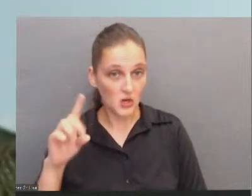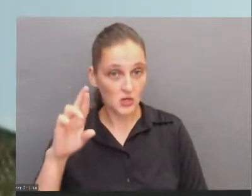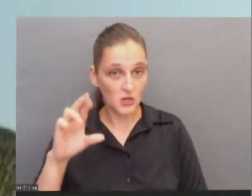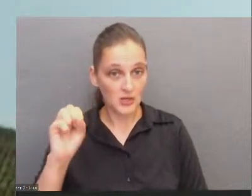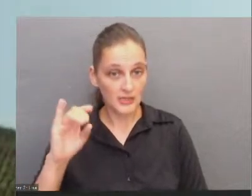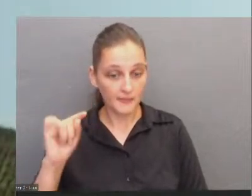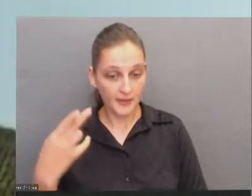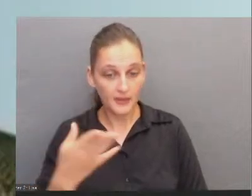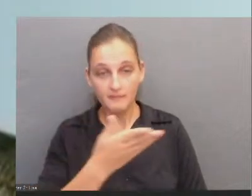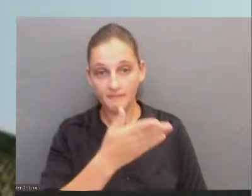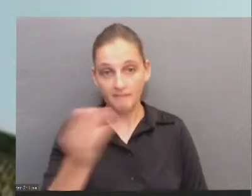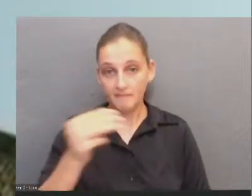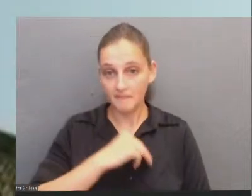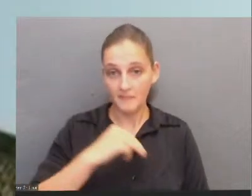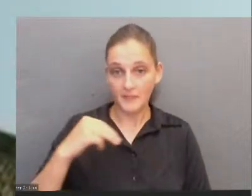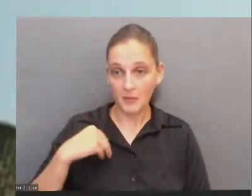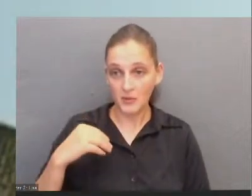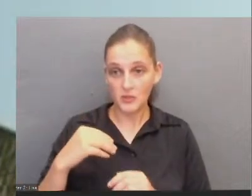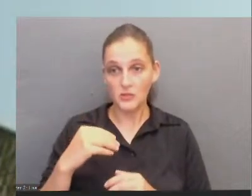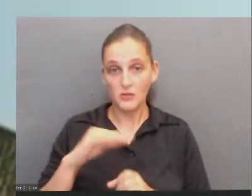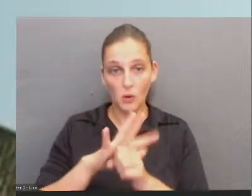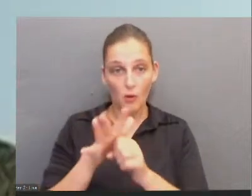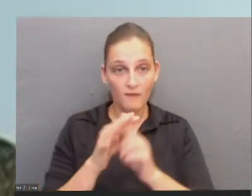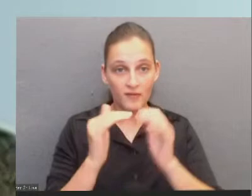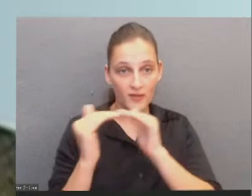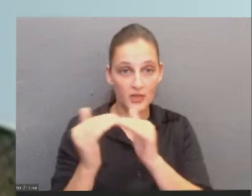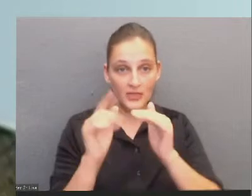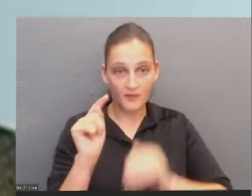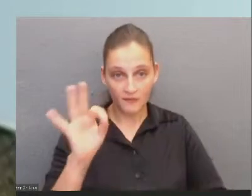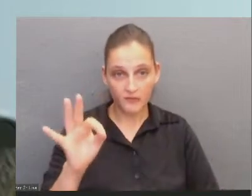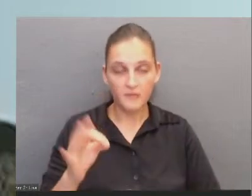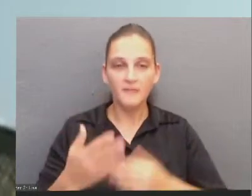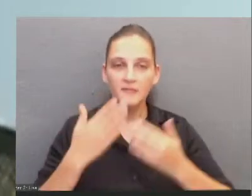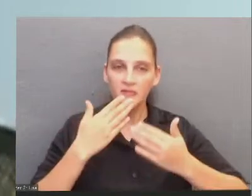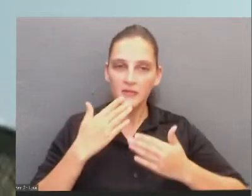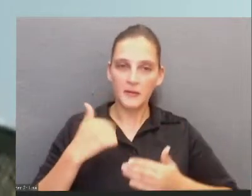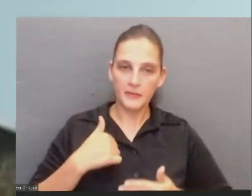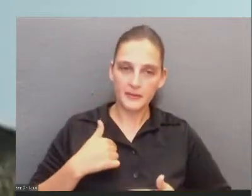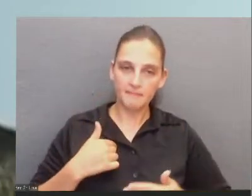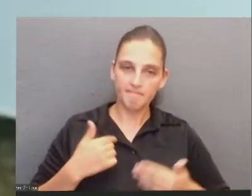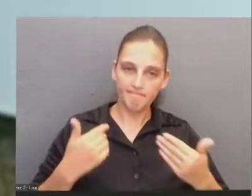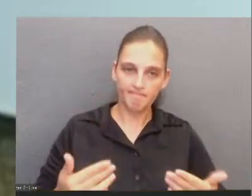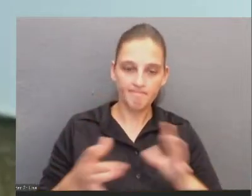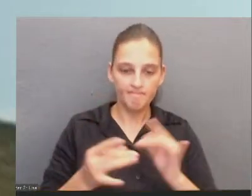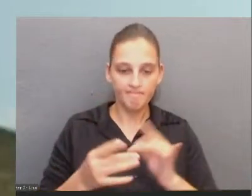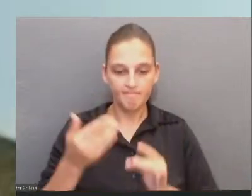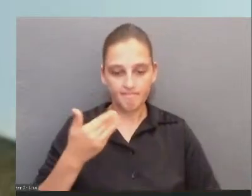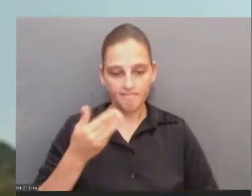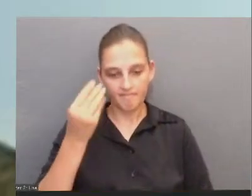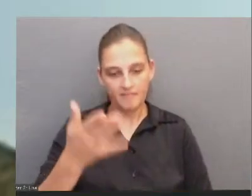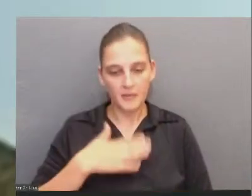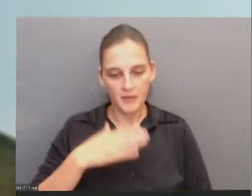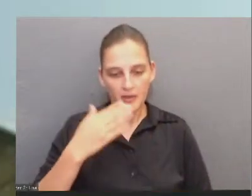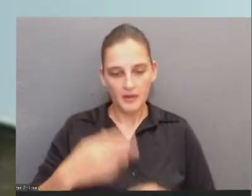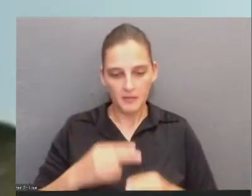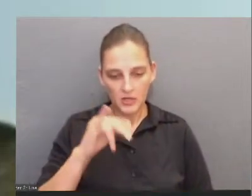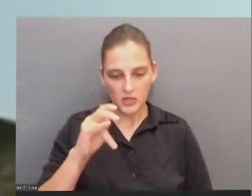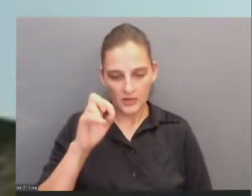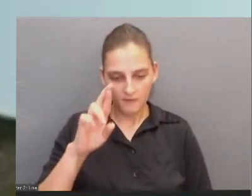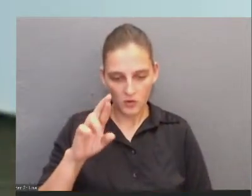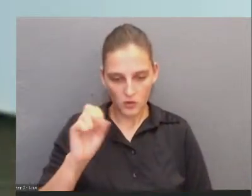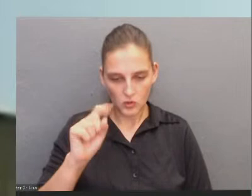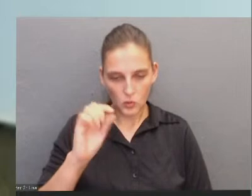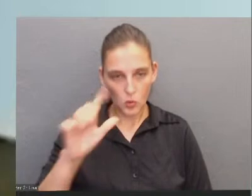members of the COVID-19 Equity Task Force. Thank you for the opportunity to comment. For the record, I'm Jennifer Stoll, Executive Vice President of Government Relations for